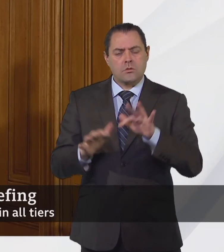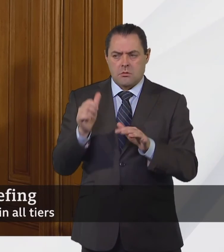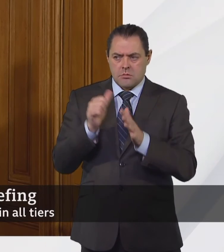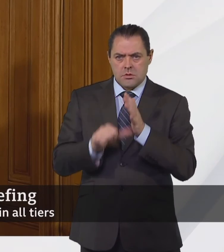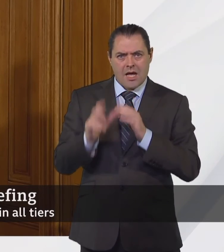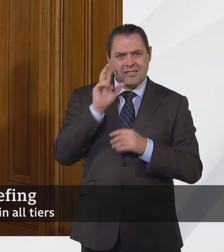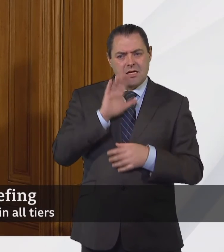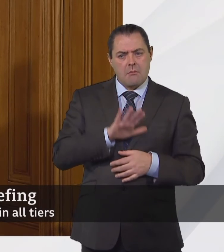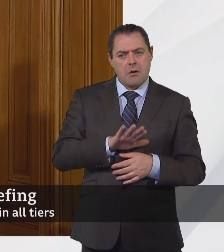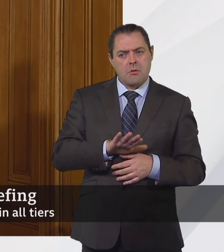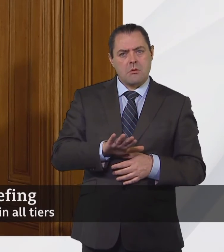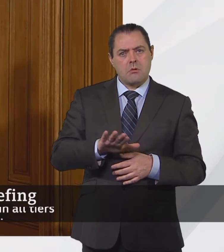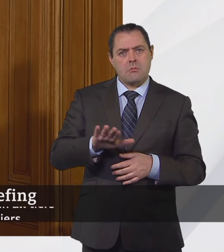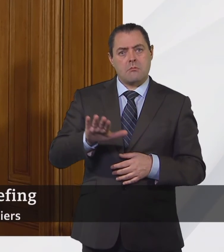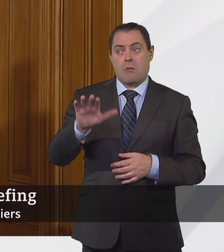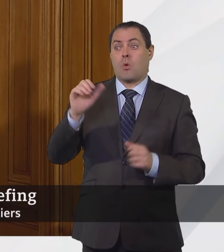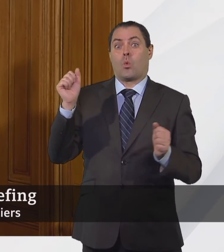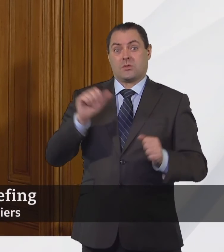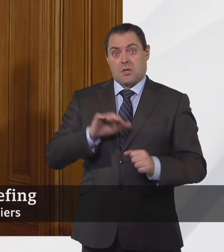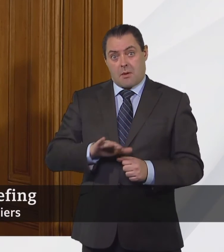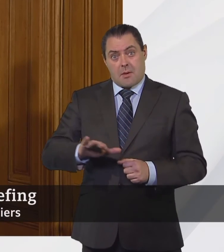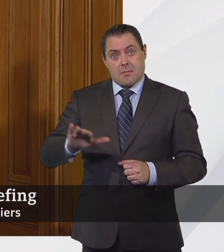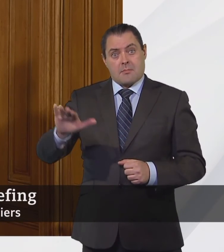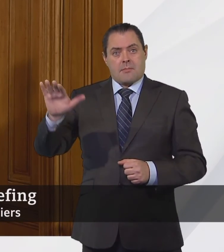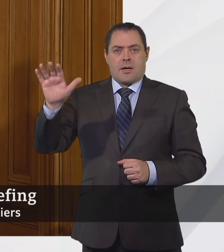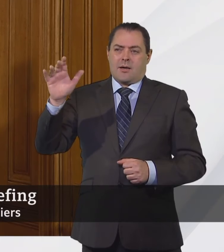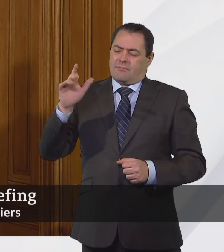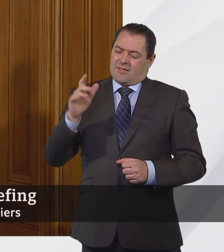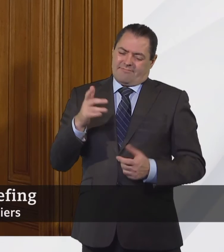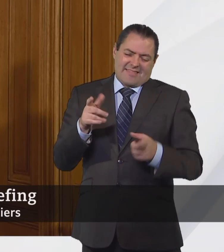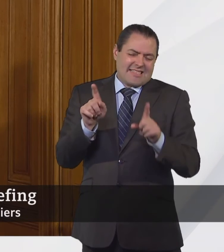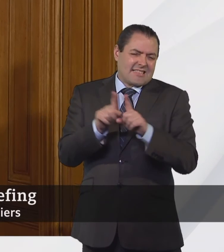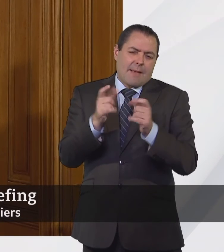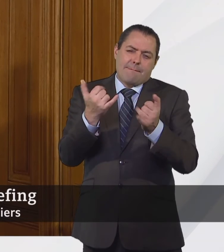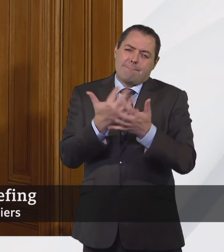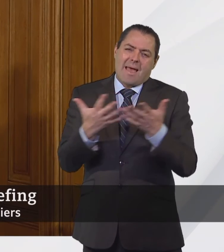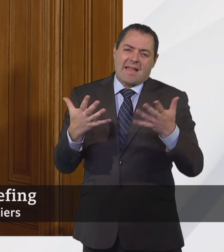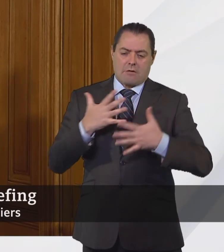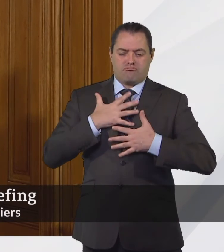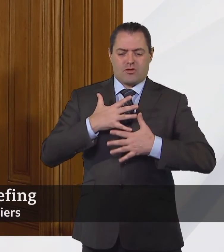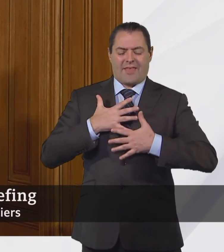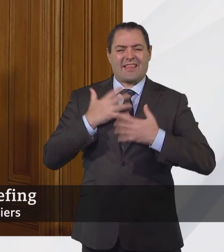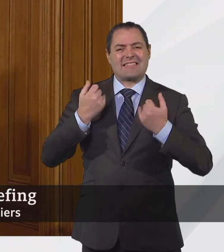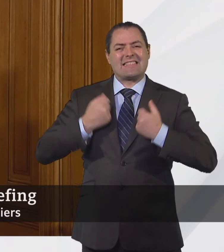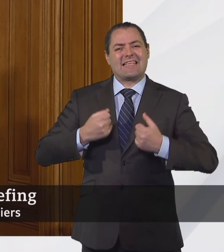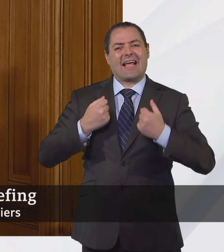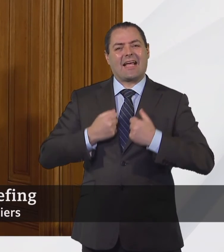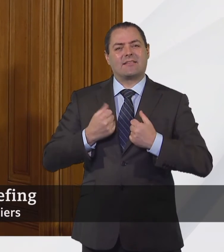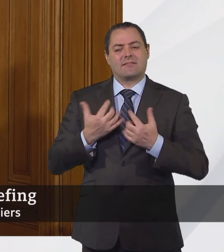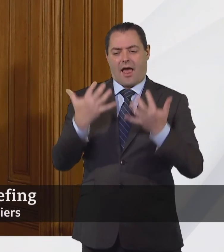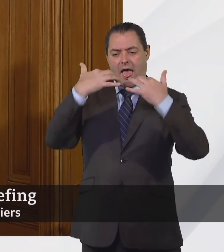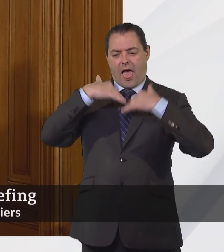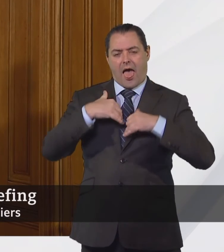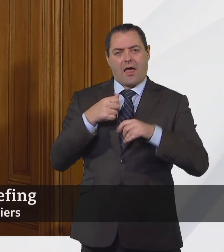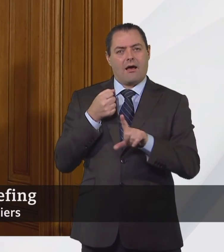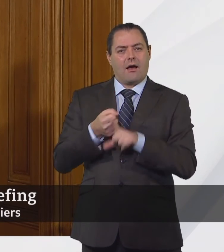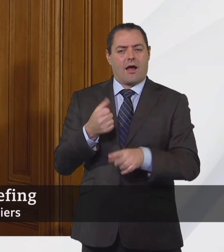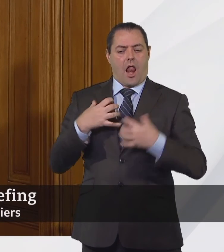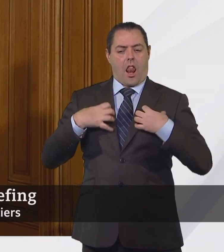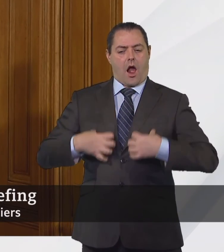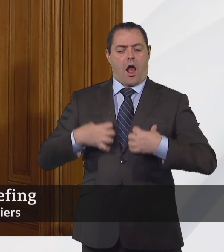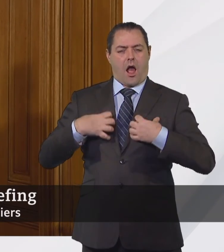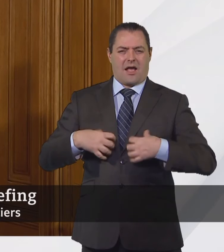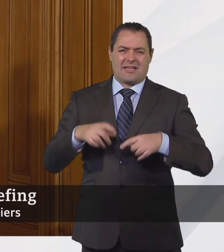come into the autumn and winter period. And this is very similar to many other respiratory viruses. We're about to hit the flu season, we haven't yet quite done